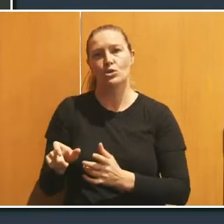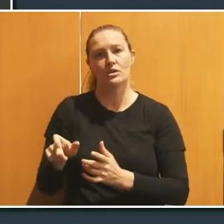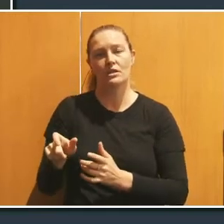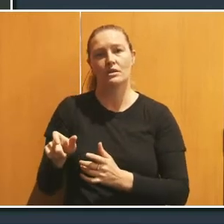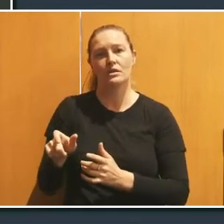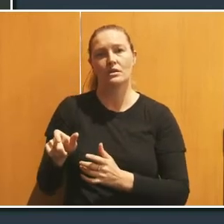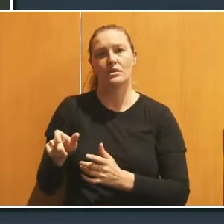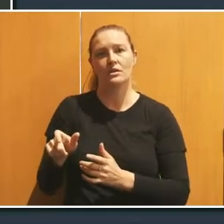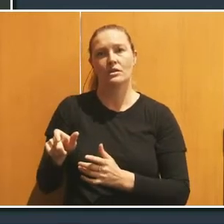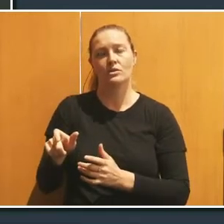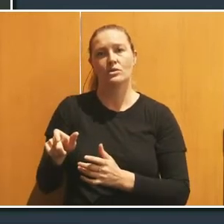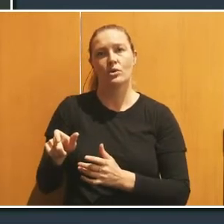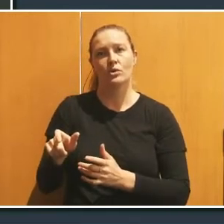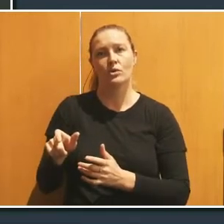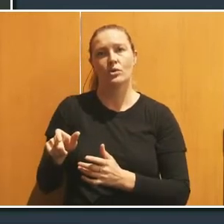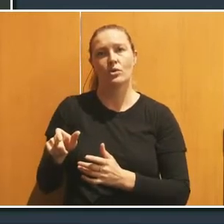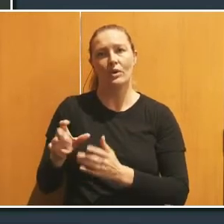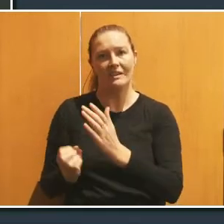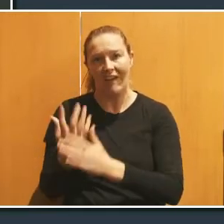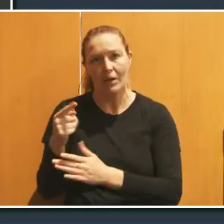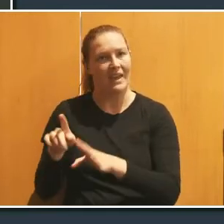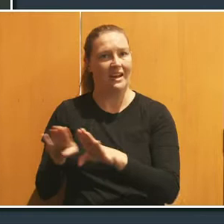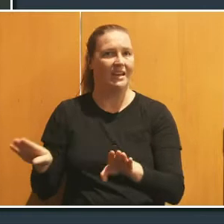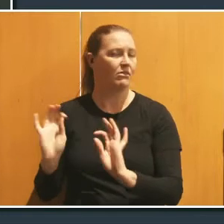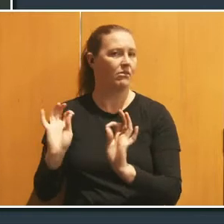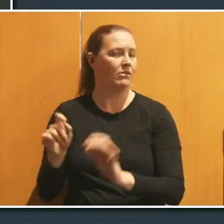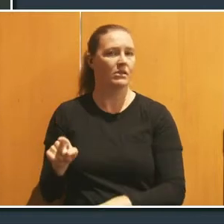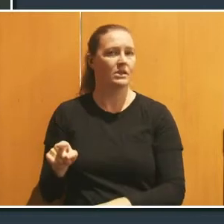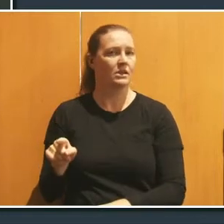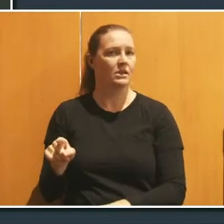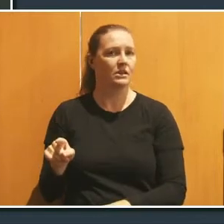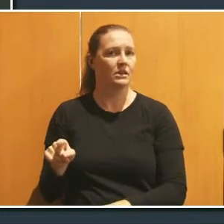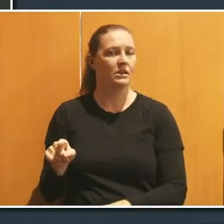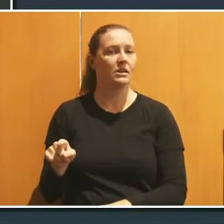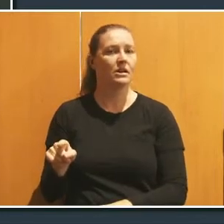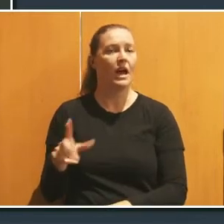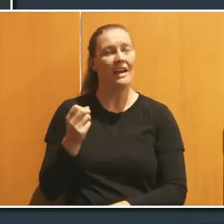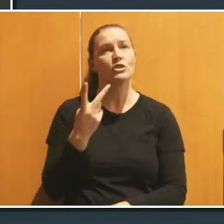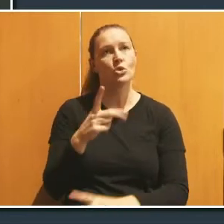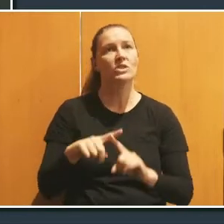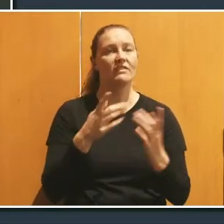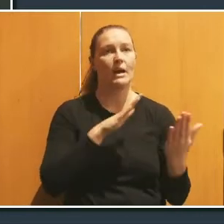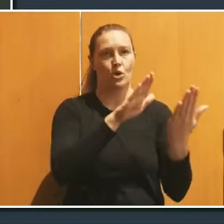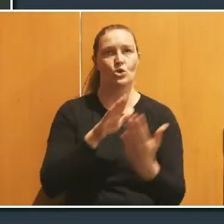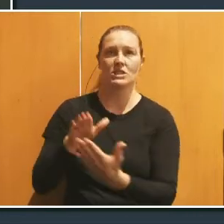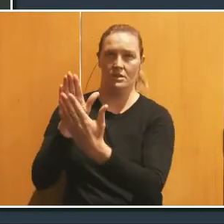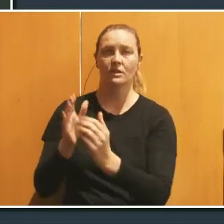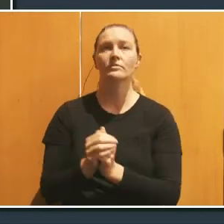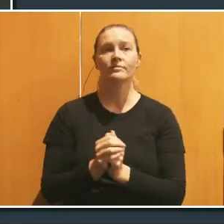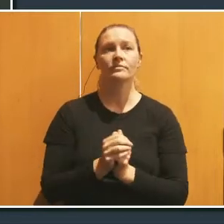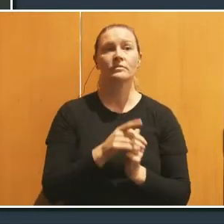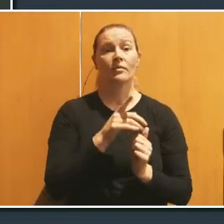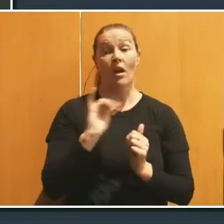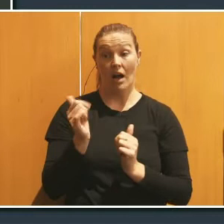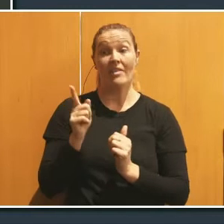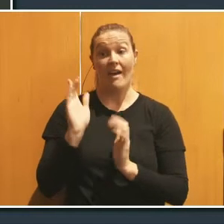actually do the development. It might, I guess there's 2 approaches. There's, okay, you're going to need to sell